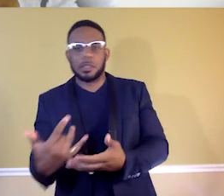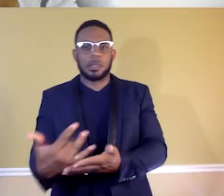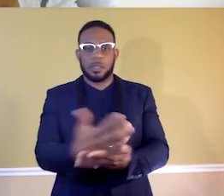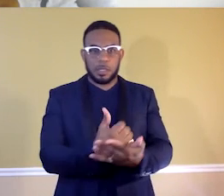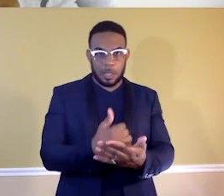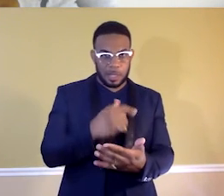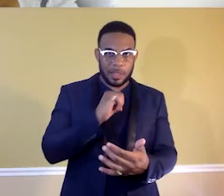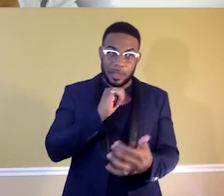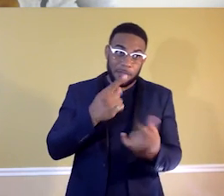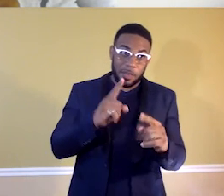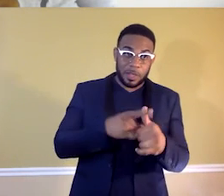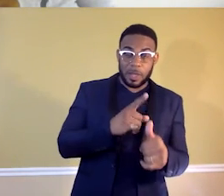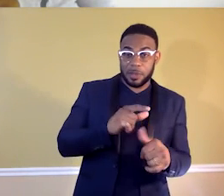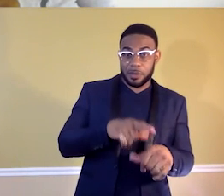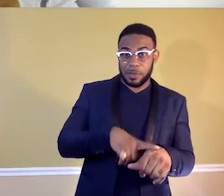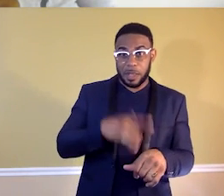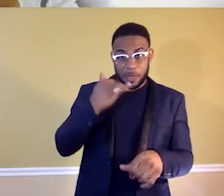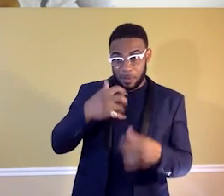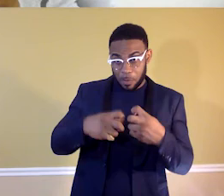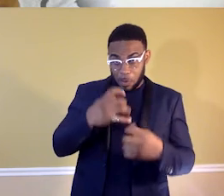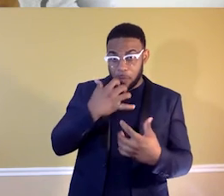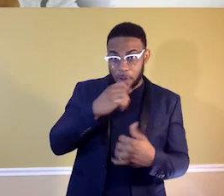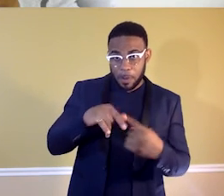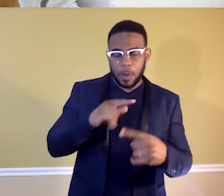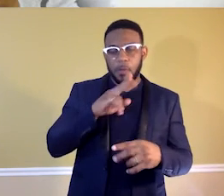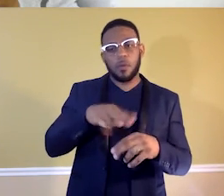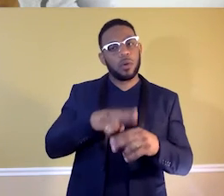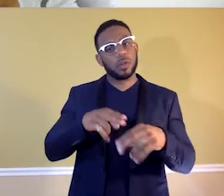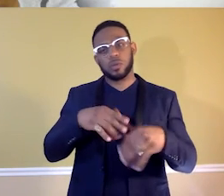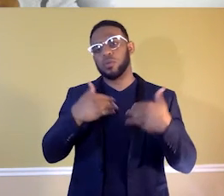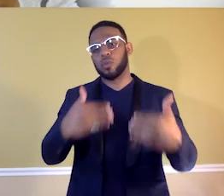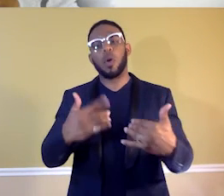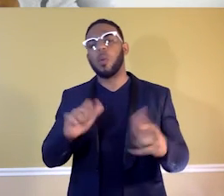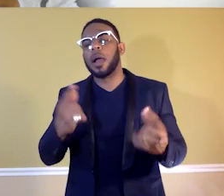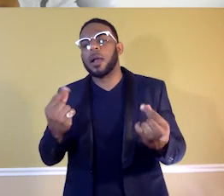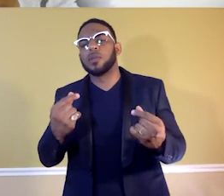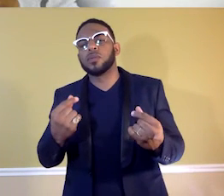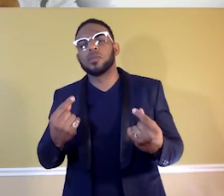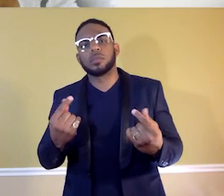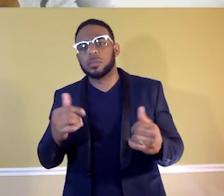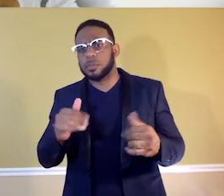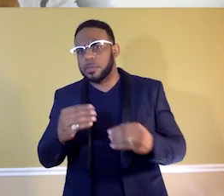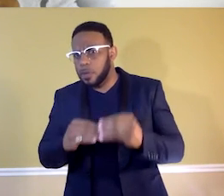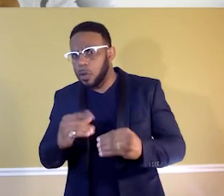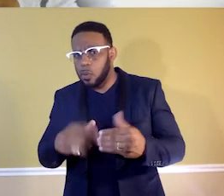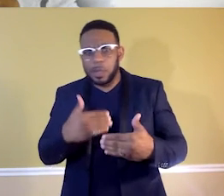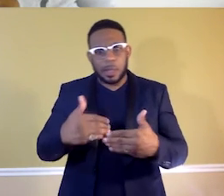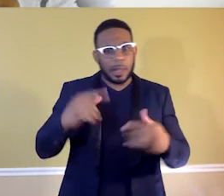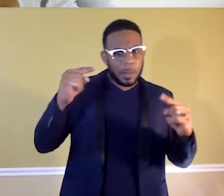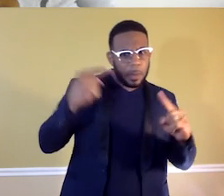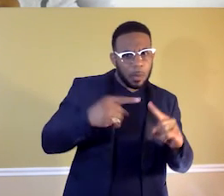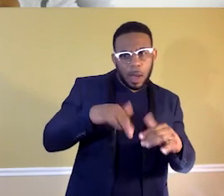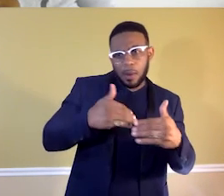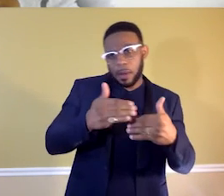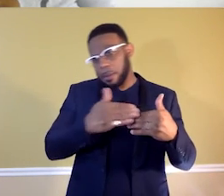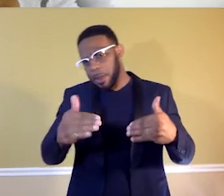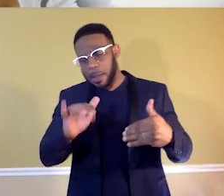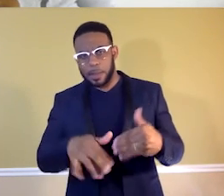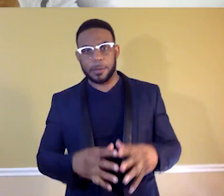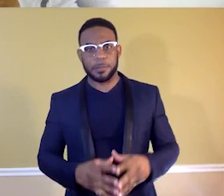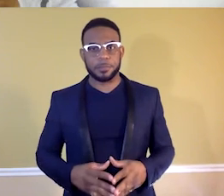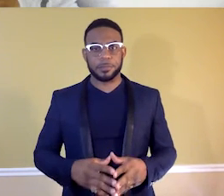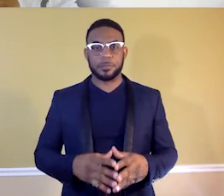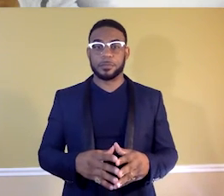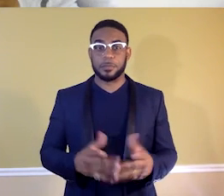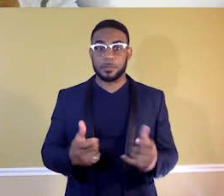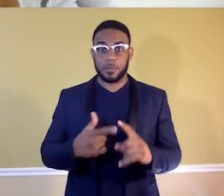the first time, but if this is the problem you care about, you're kind of just going to go ahead. What can I do to fix this? What's the next pain point? How can I get past that?